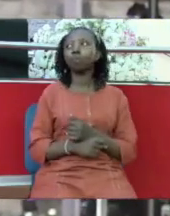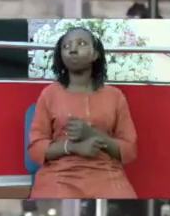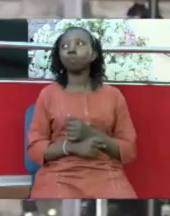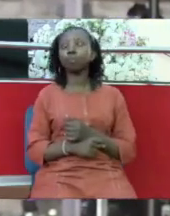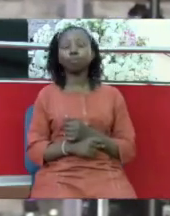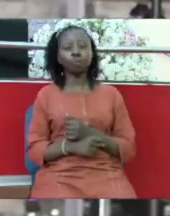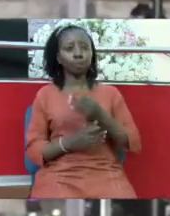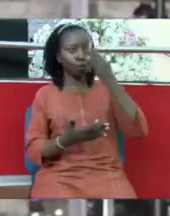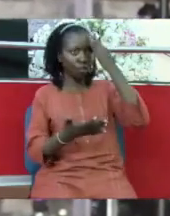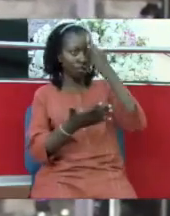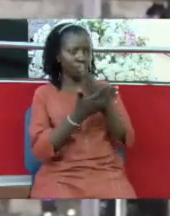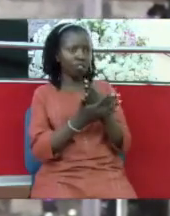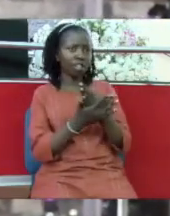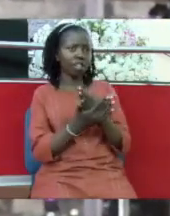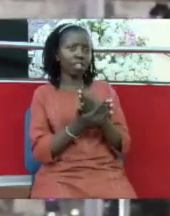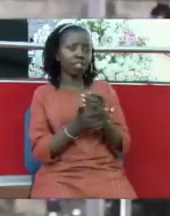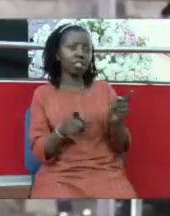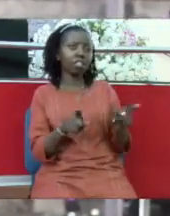Faith as a shield.